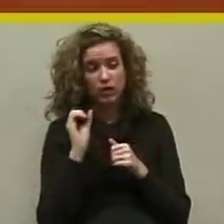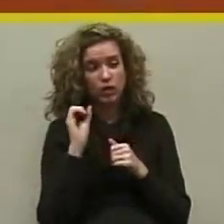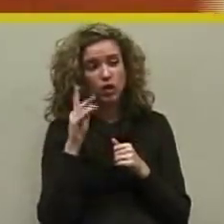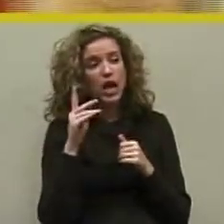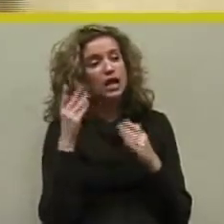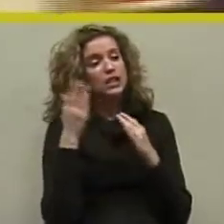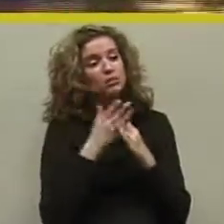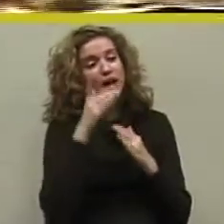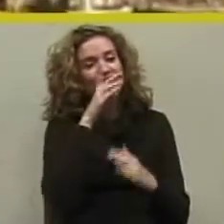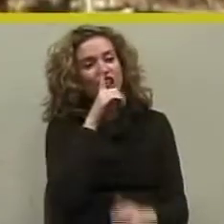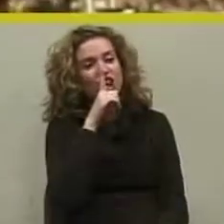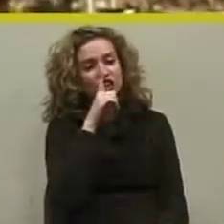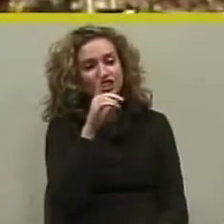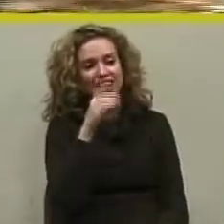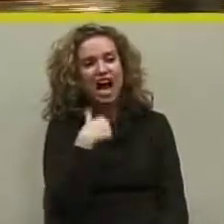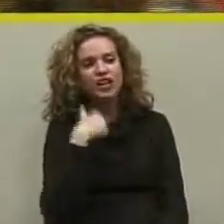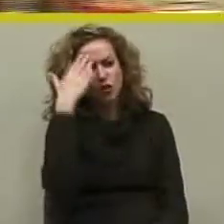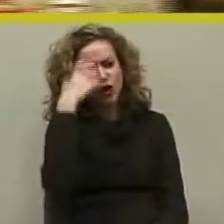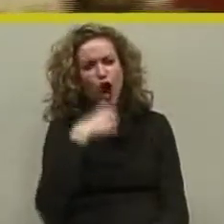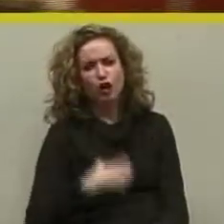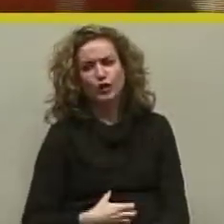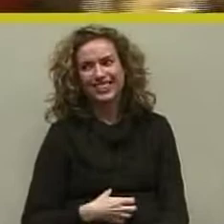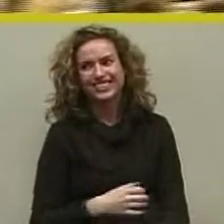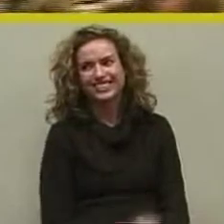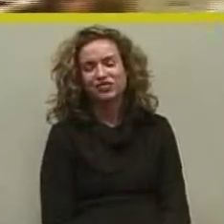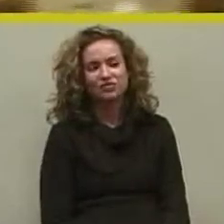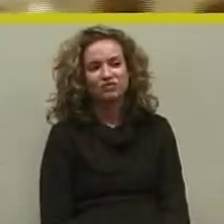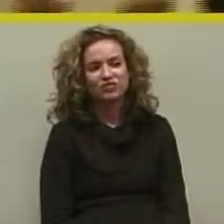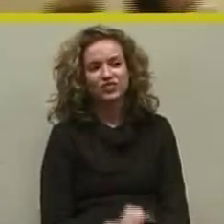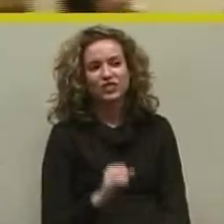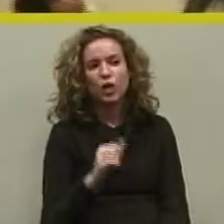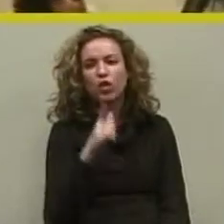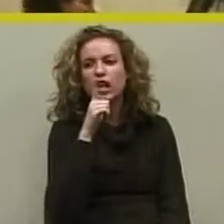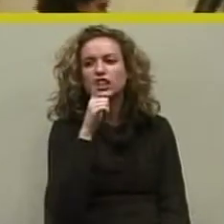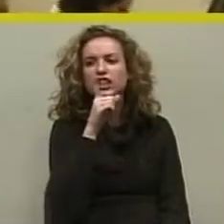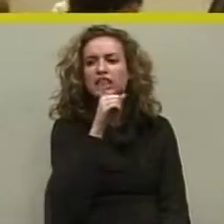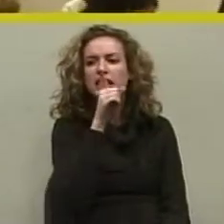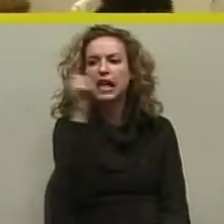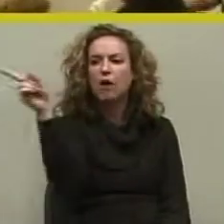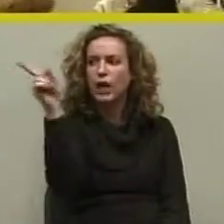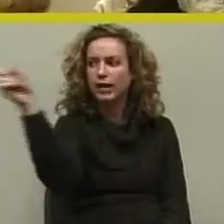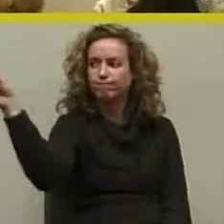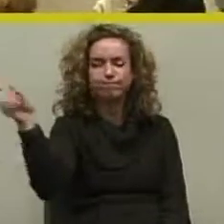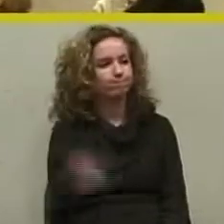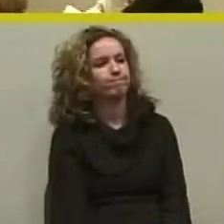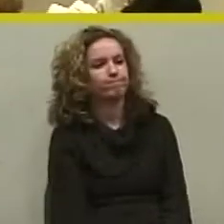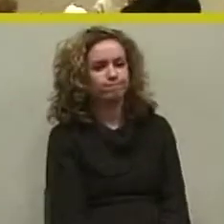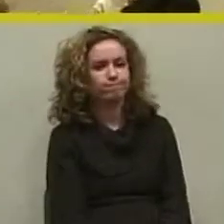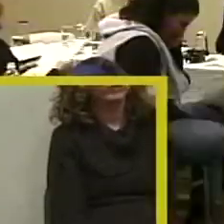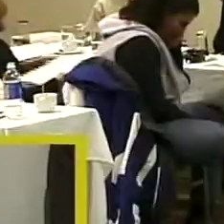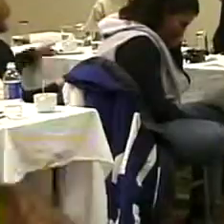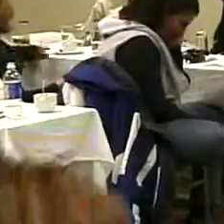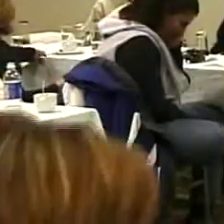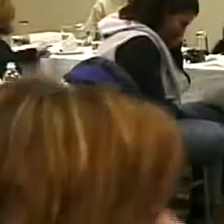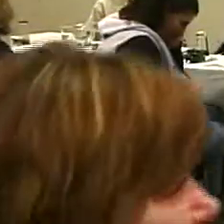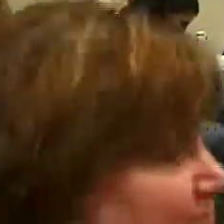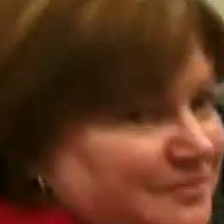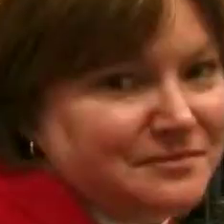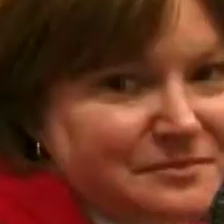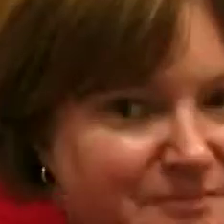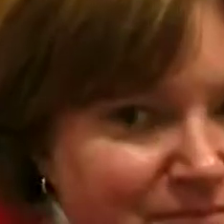Okay, let's break for lunch, because I know you guys are hungry. I understand lunch is through here. Hi. Now, where was the checklist? Where